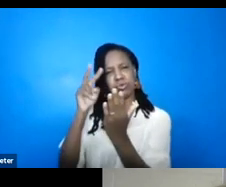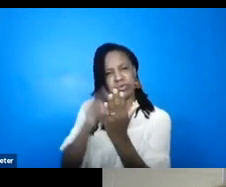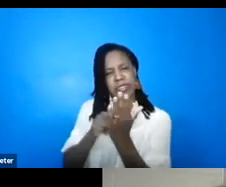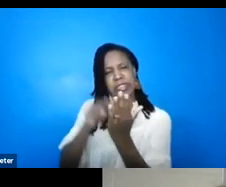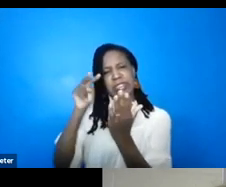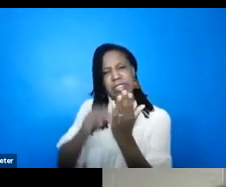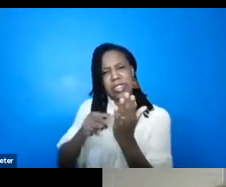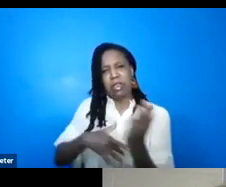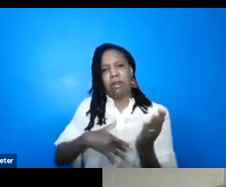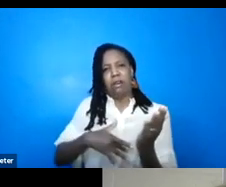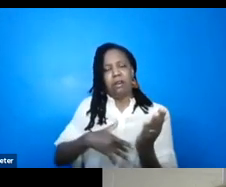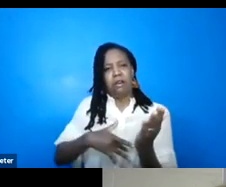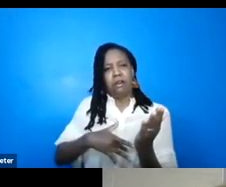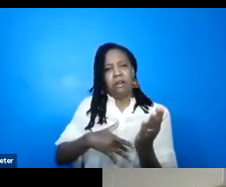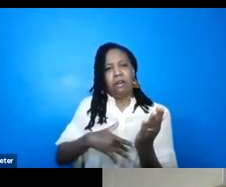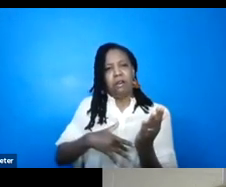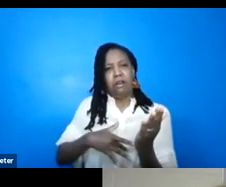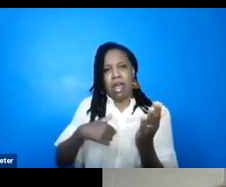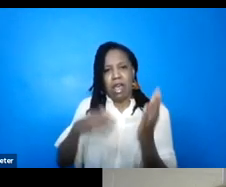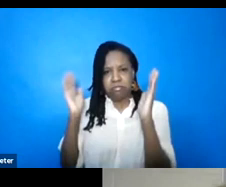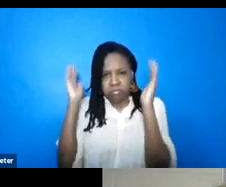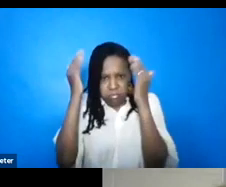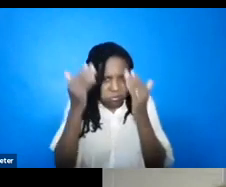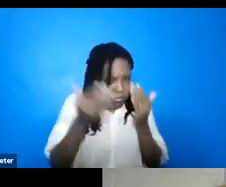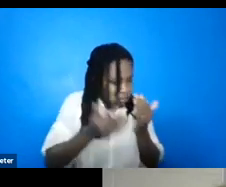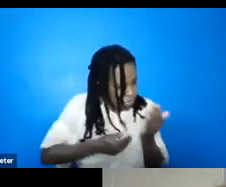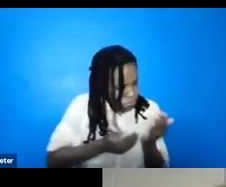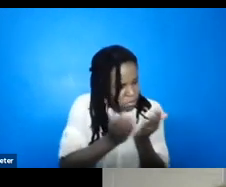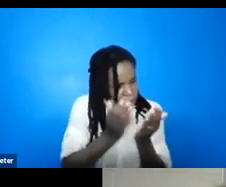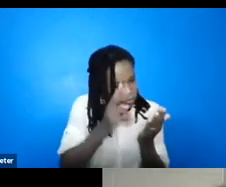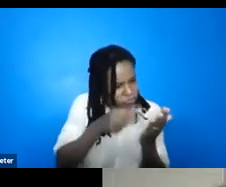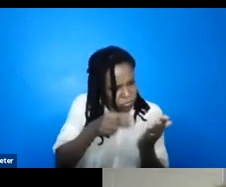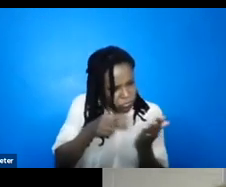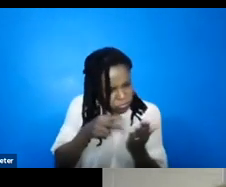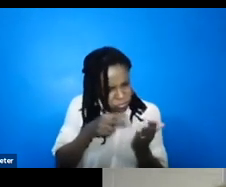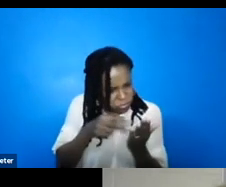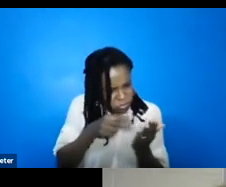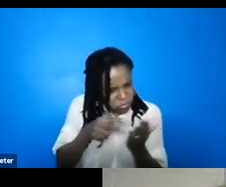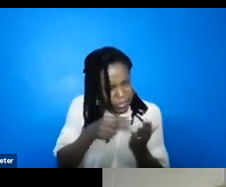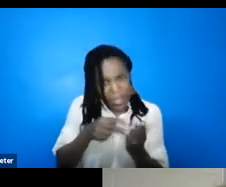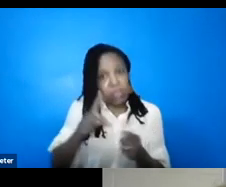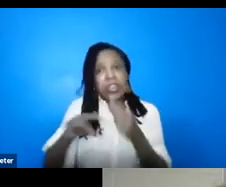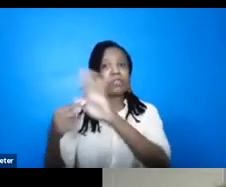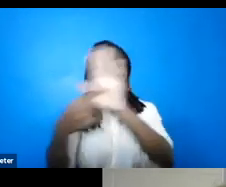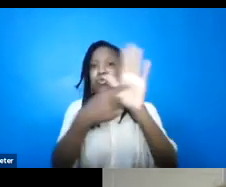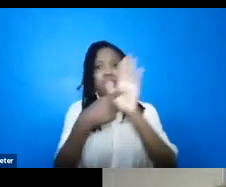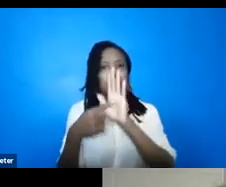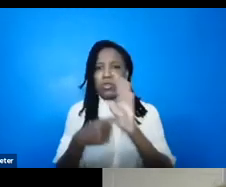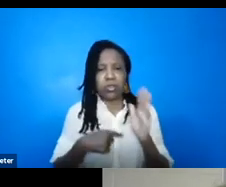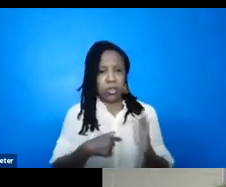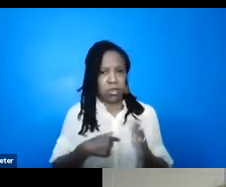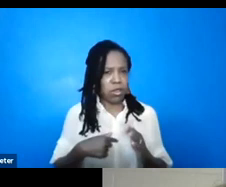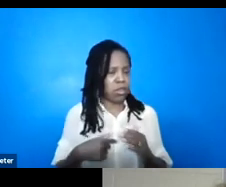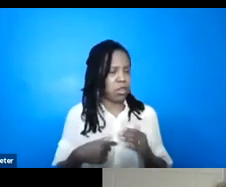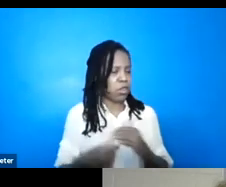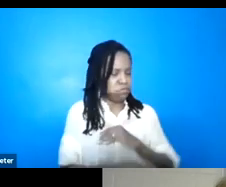book, the individual was talking about in this book, about how we live inside of a prison of this hyper false perception